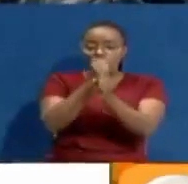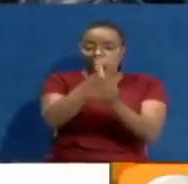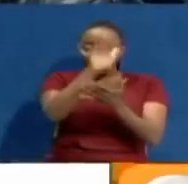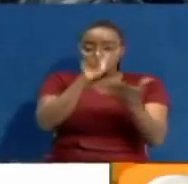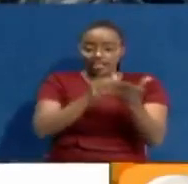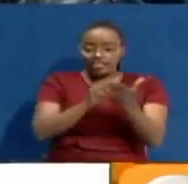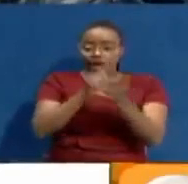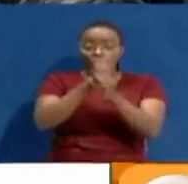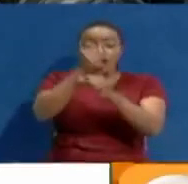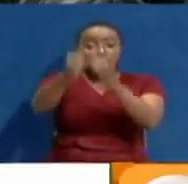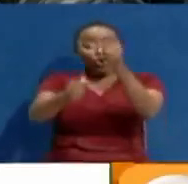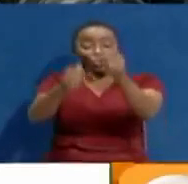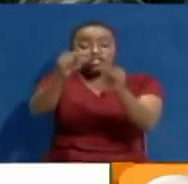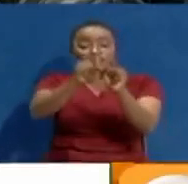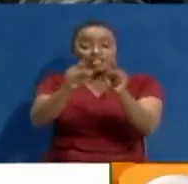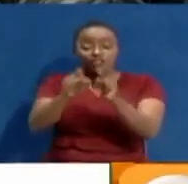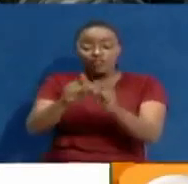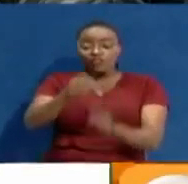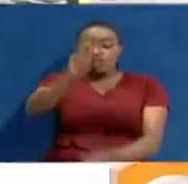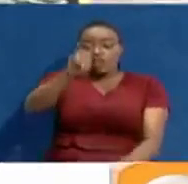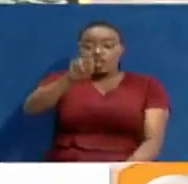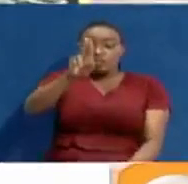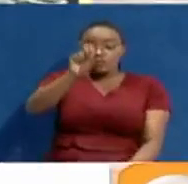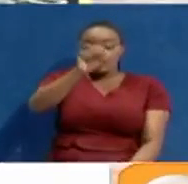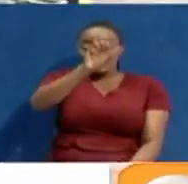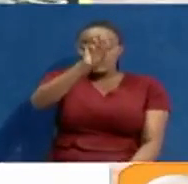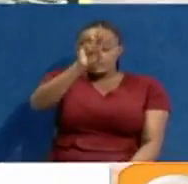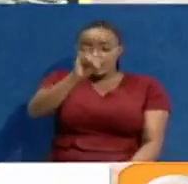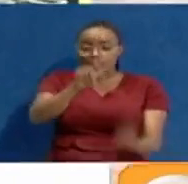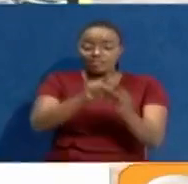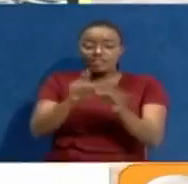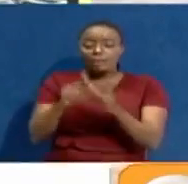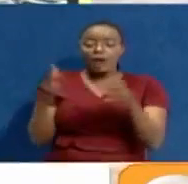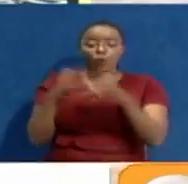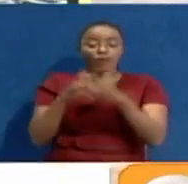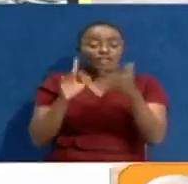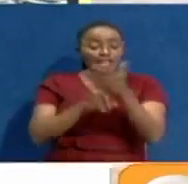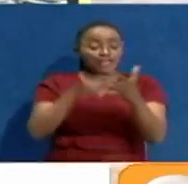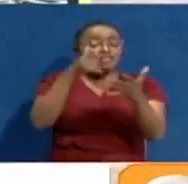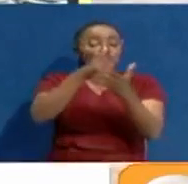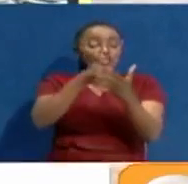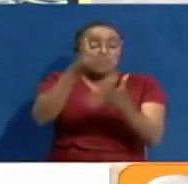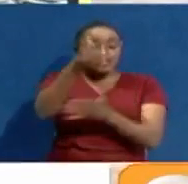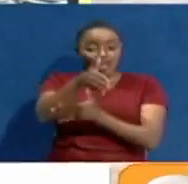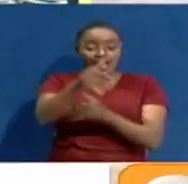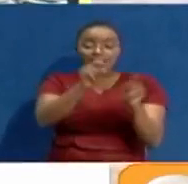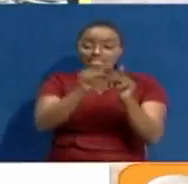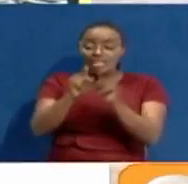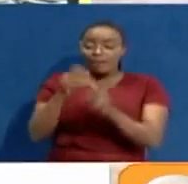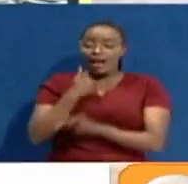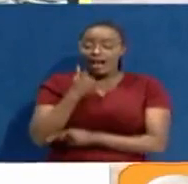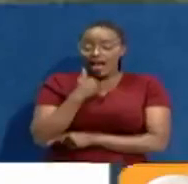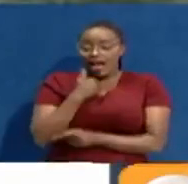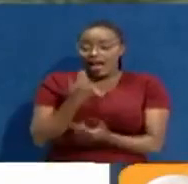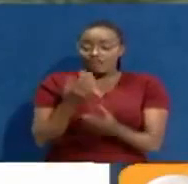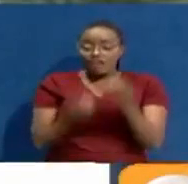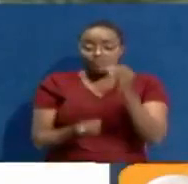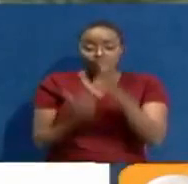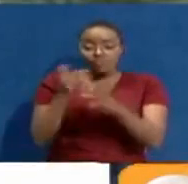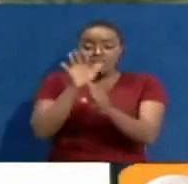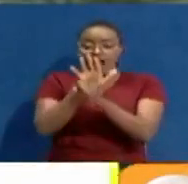ongoing, including the museum place, including Westlands. This is what is actually creating a lot